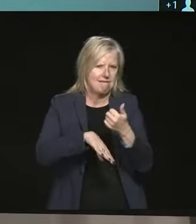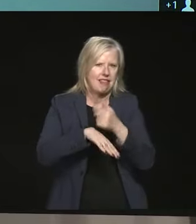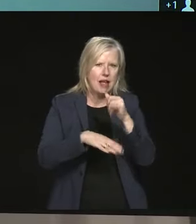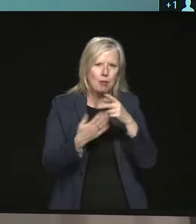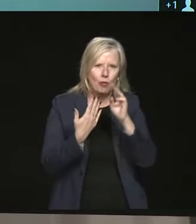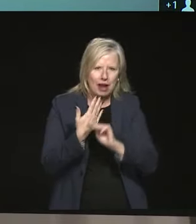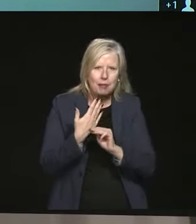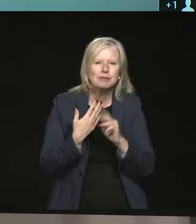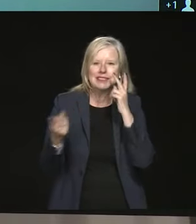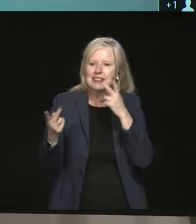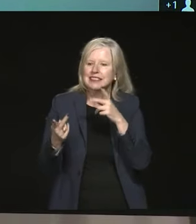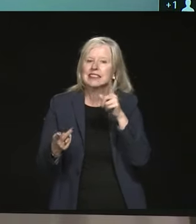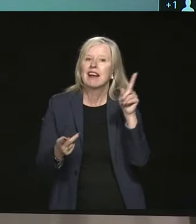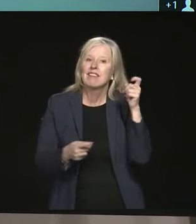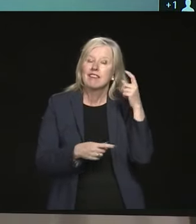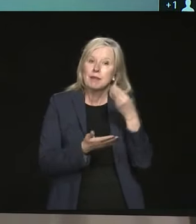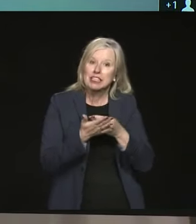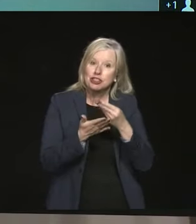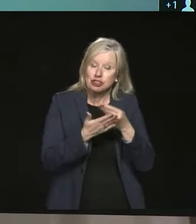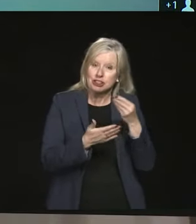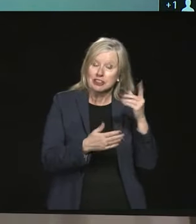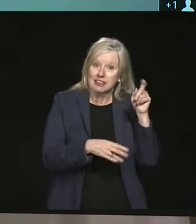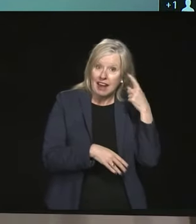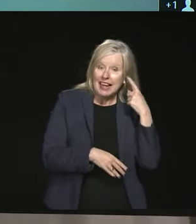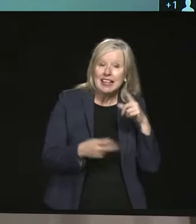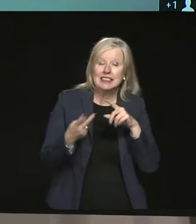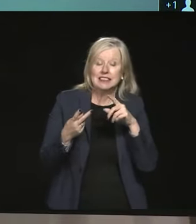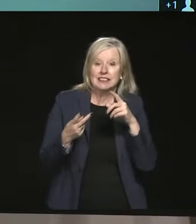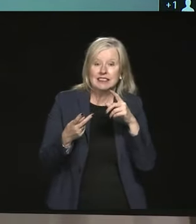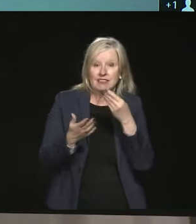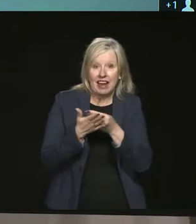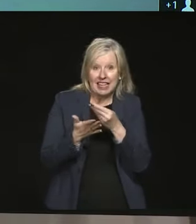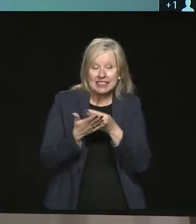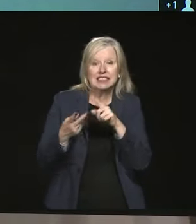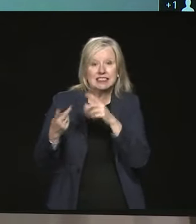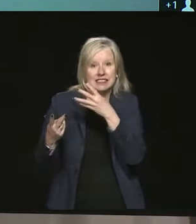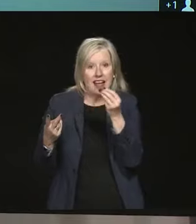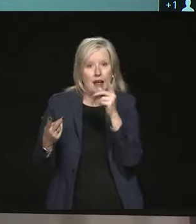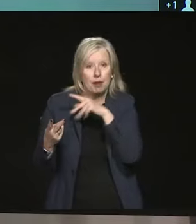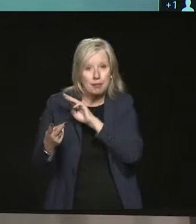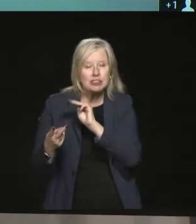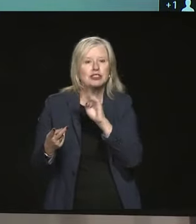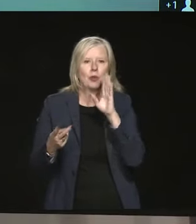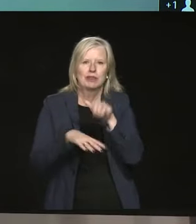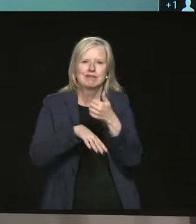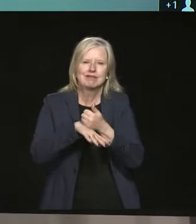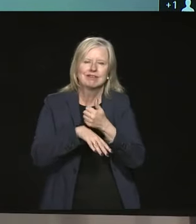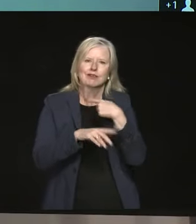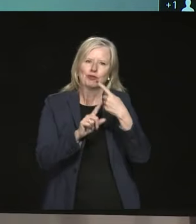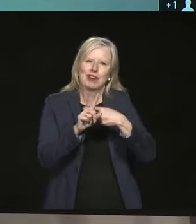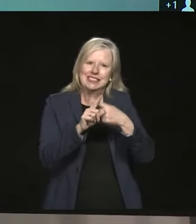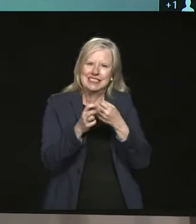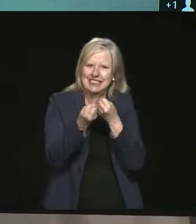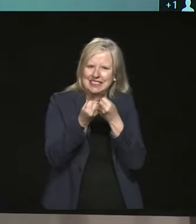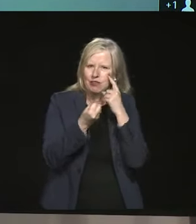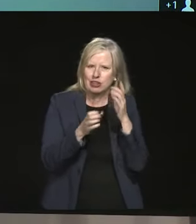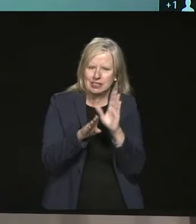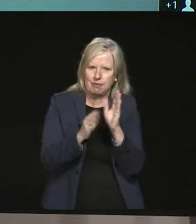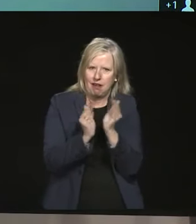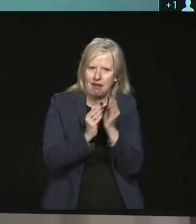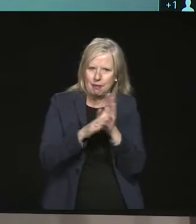and the Prime Minister that we will introduce a Canada Emergency Rent Assistance for small businesses, and this program will